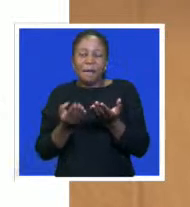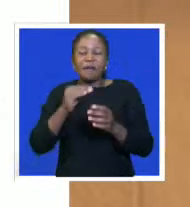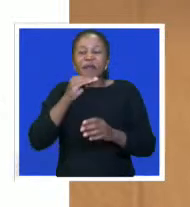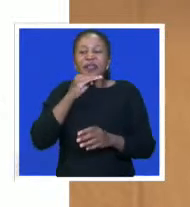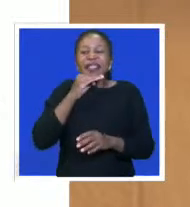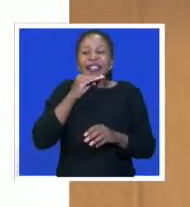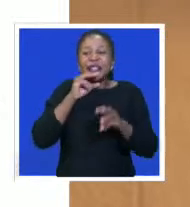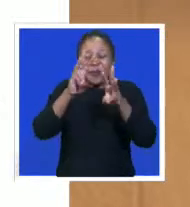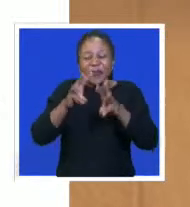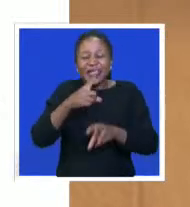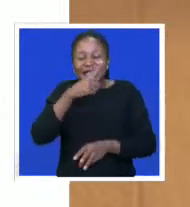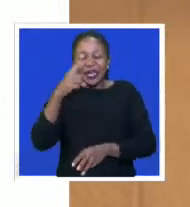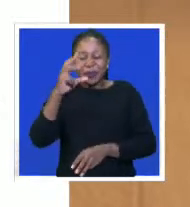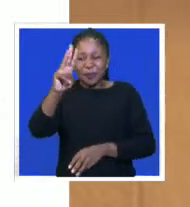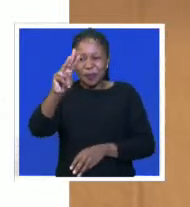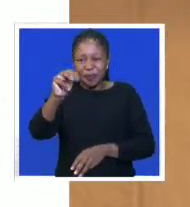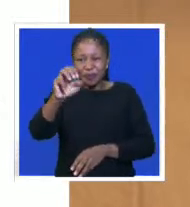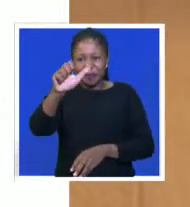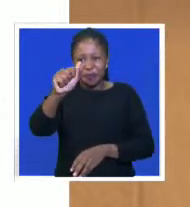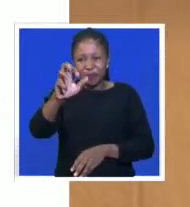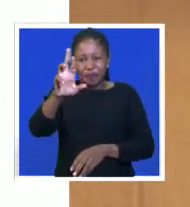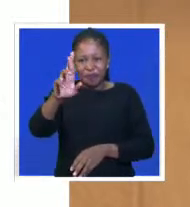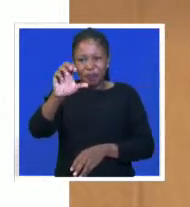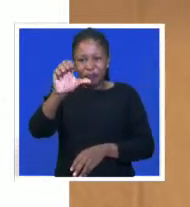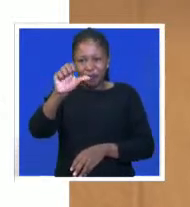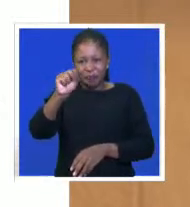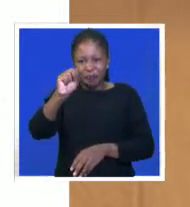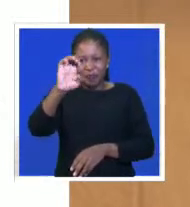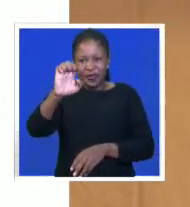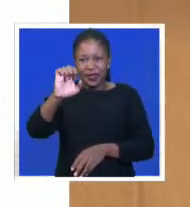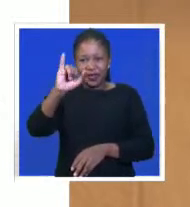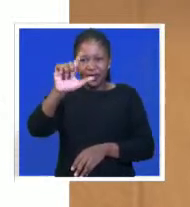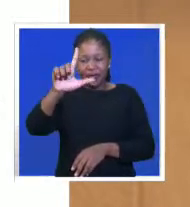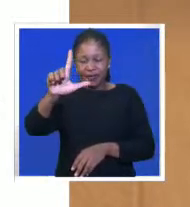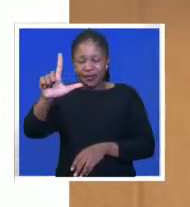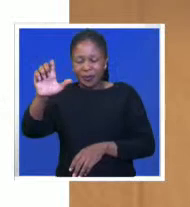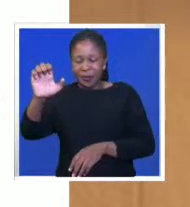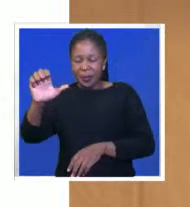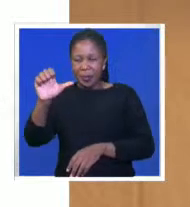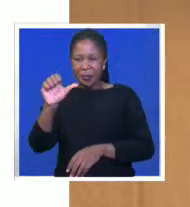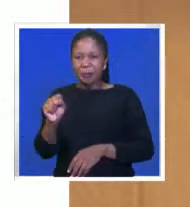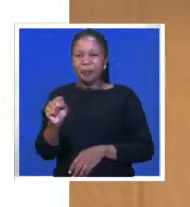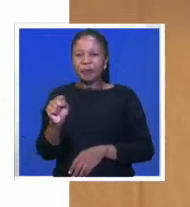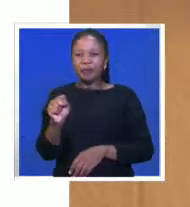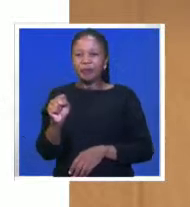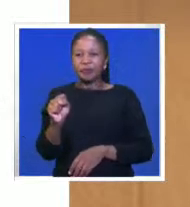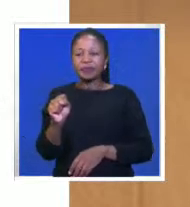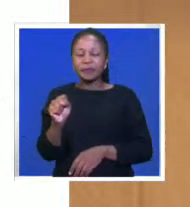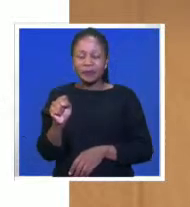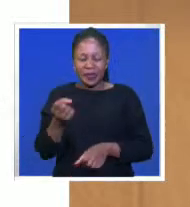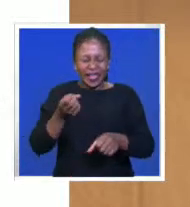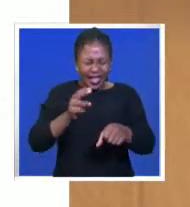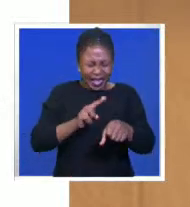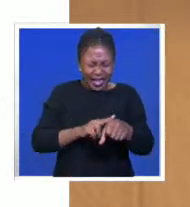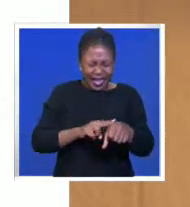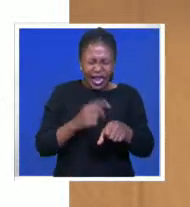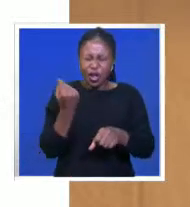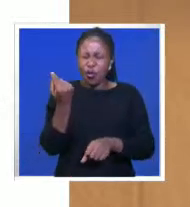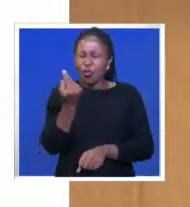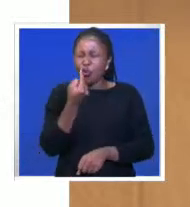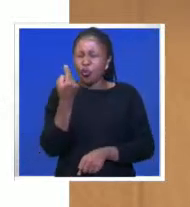move on. We have a main character, my dear Lena. Who is the main character? You guessed right. It is actually